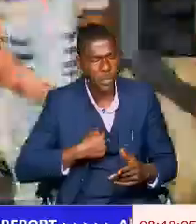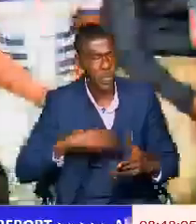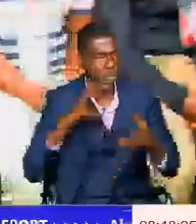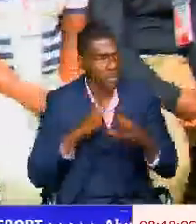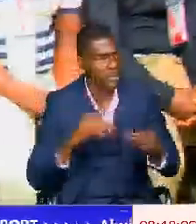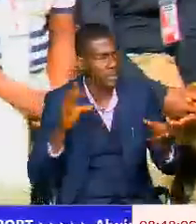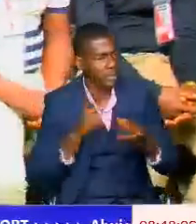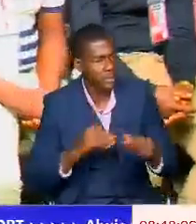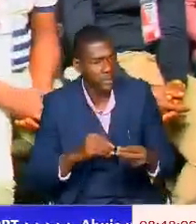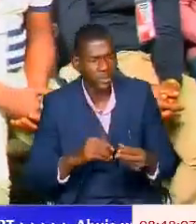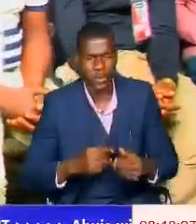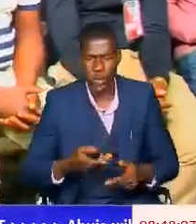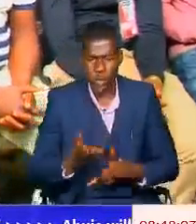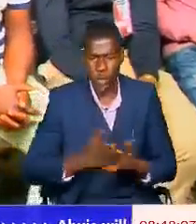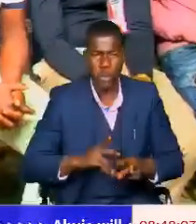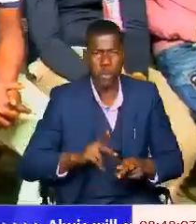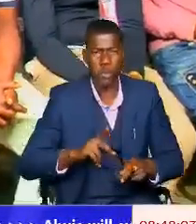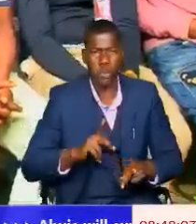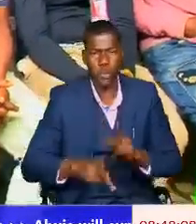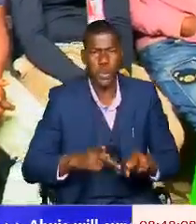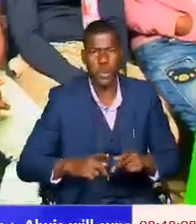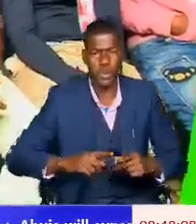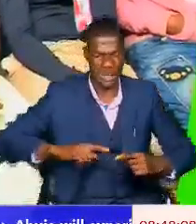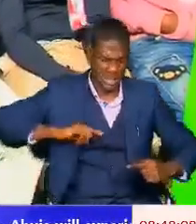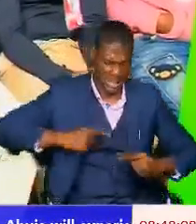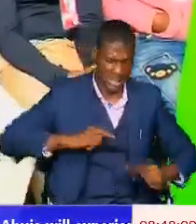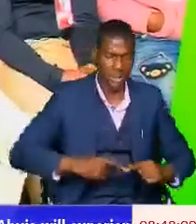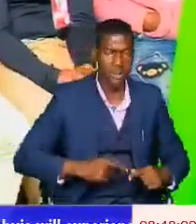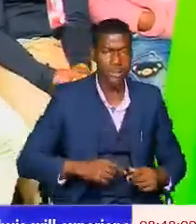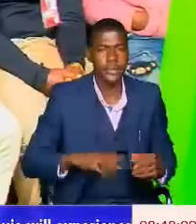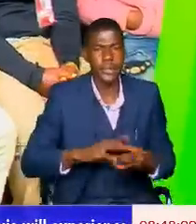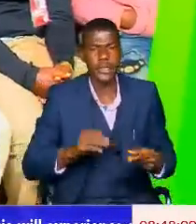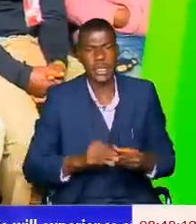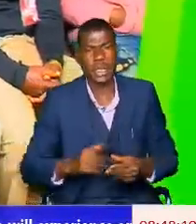say a thing like that? In the military, we have discipline.